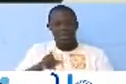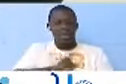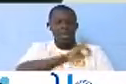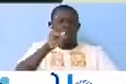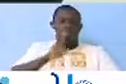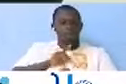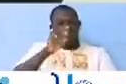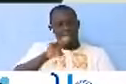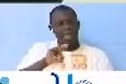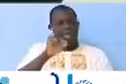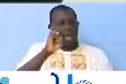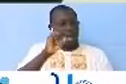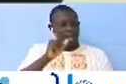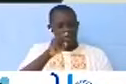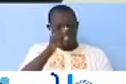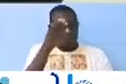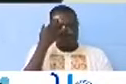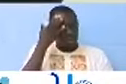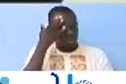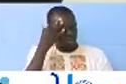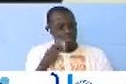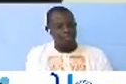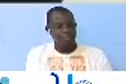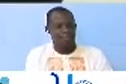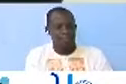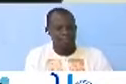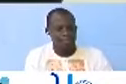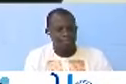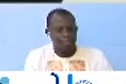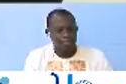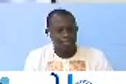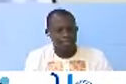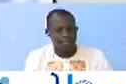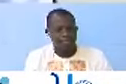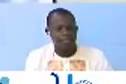that he was a notorious torturer at the NIA.